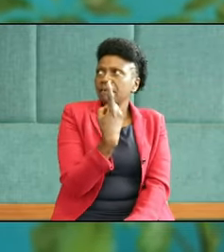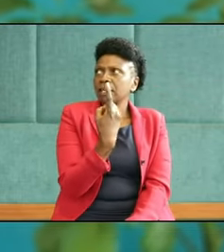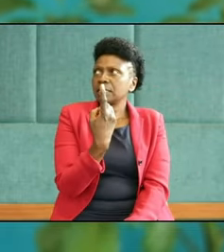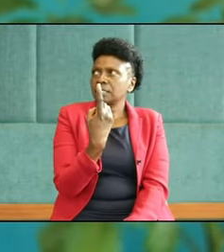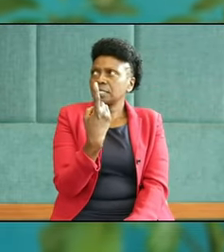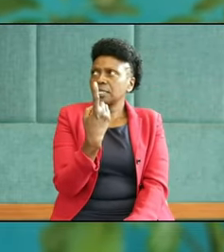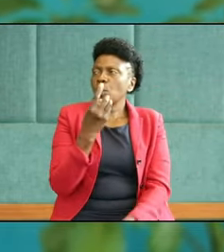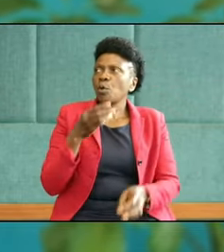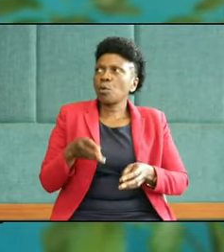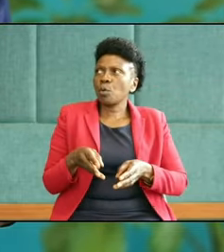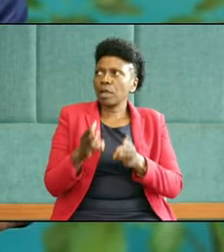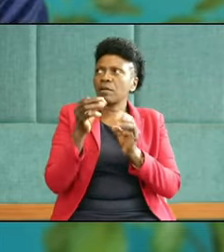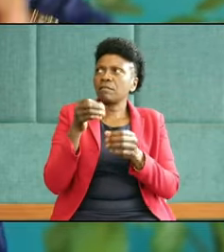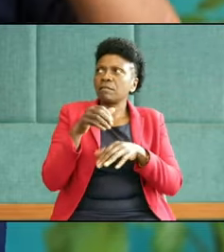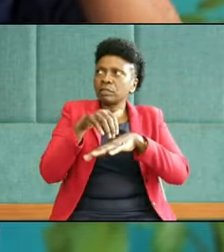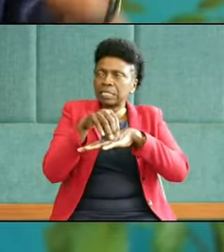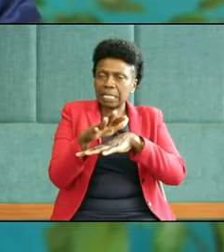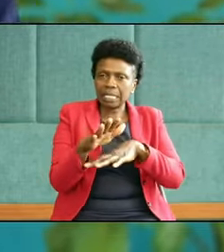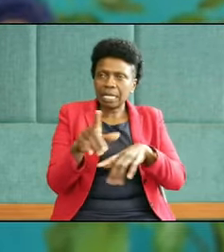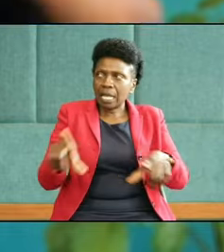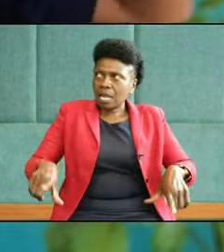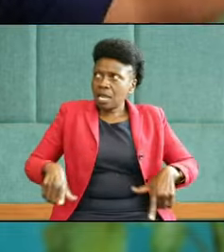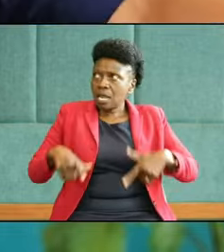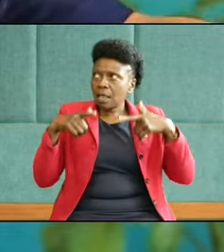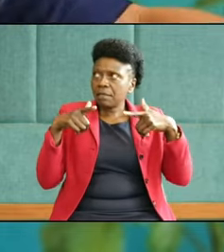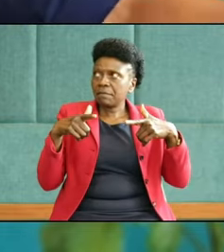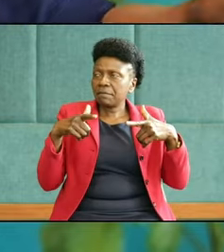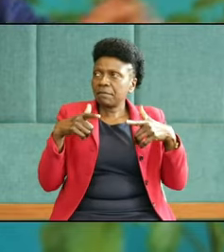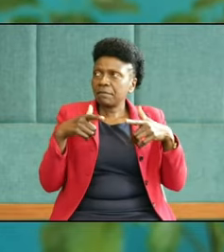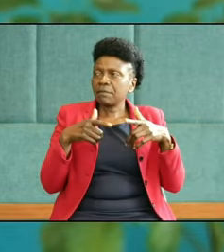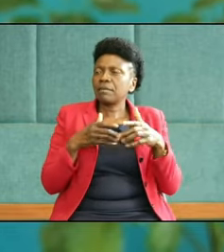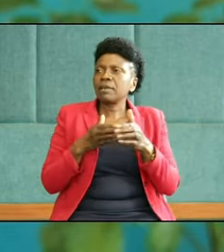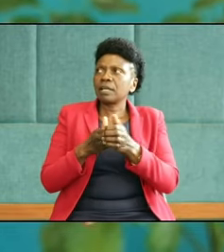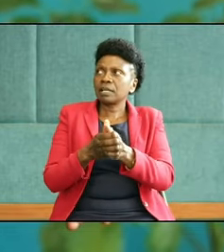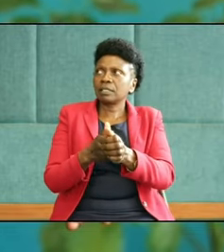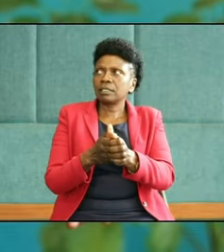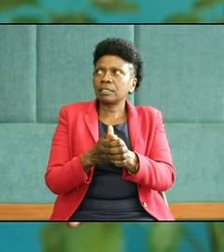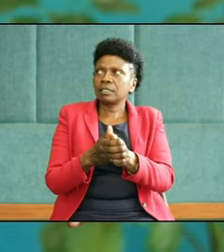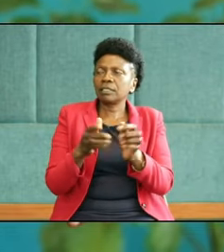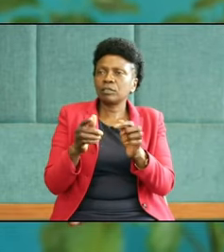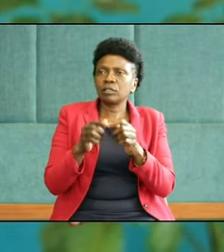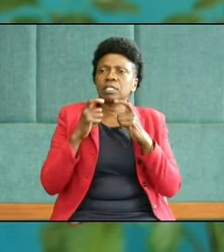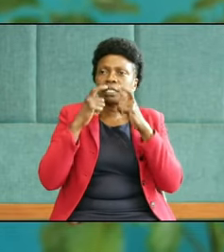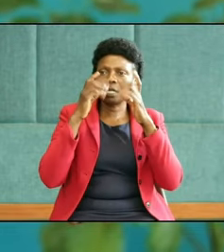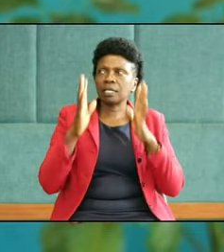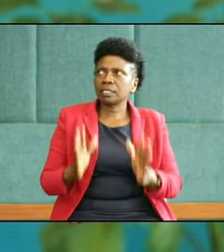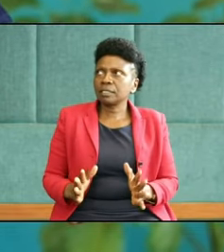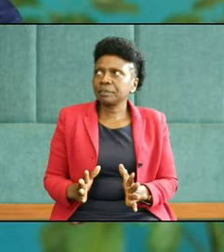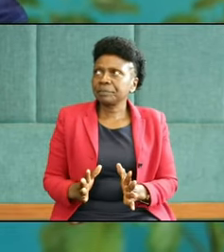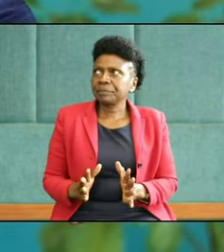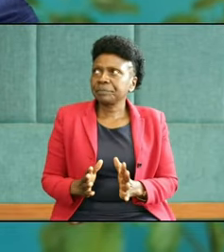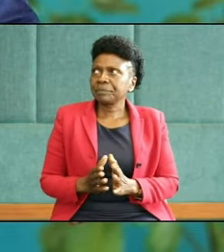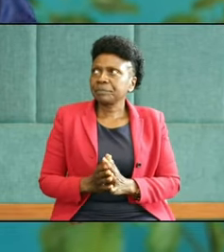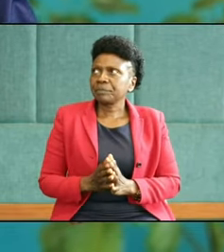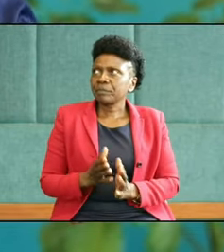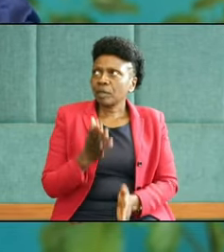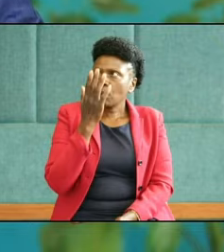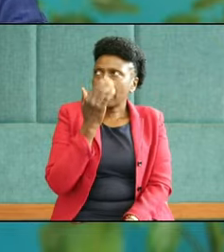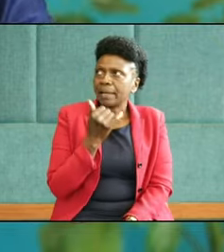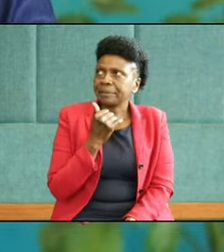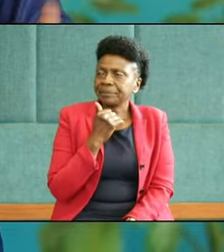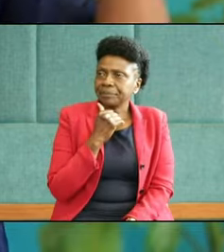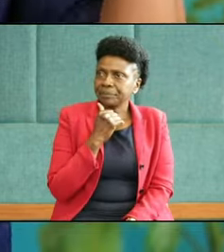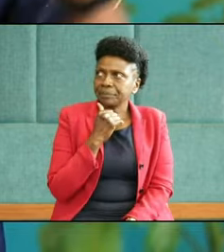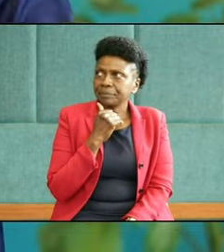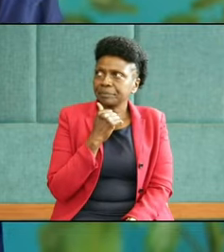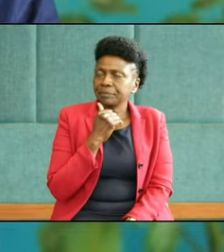foremost medium of sending a lifeline to the lost. Do I have the evidences? Why not?